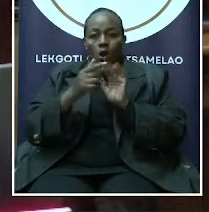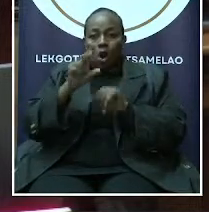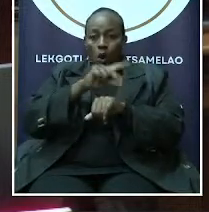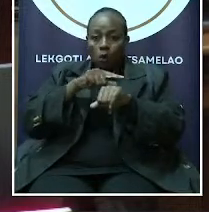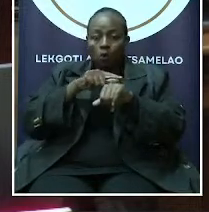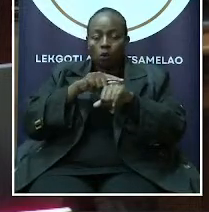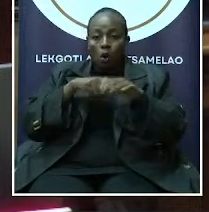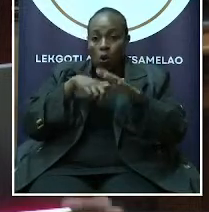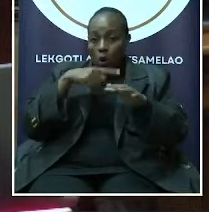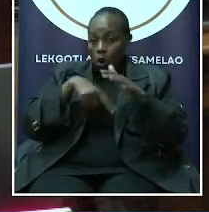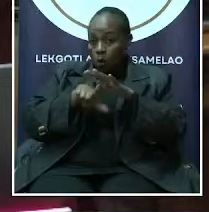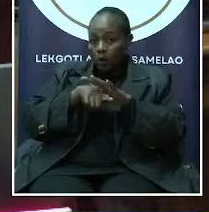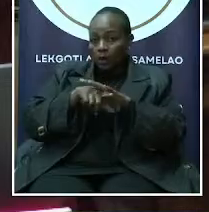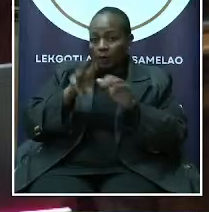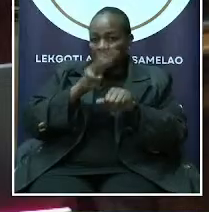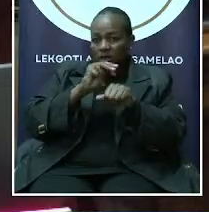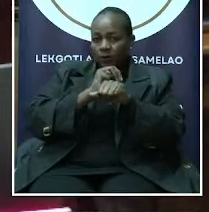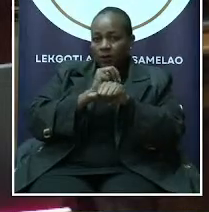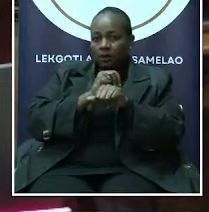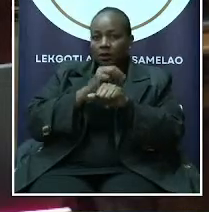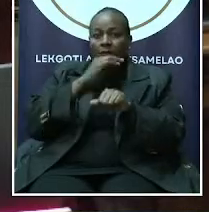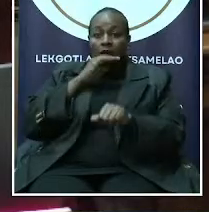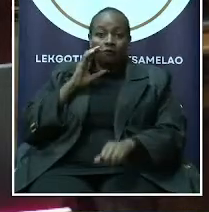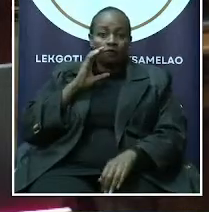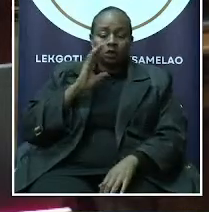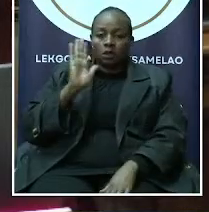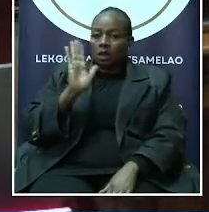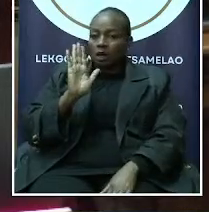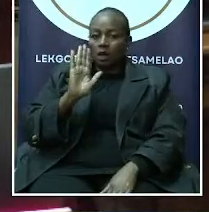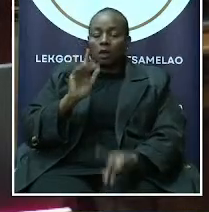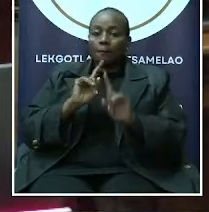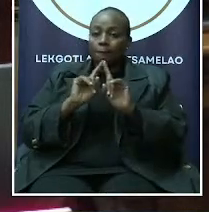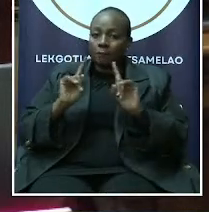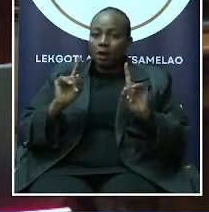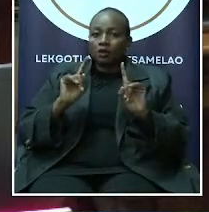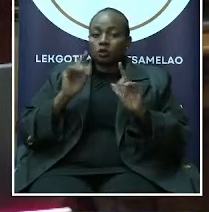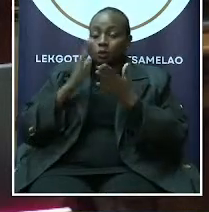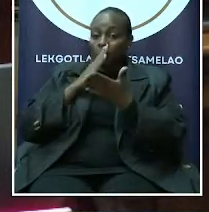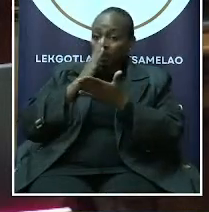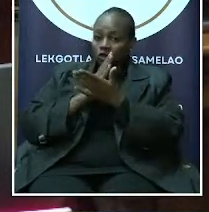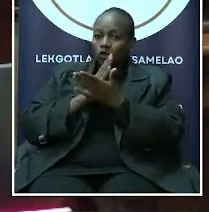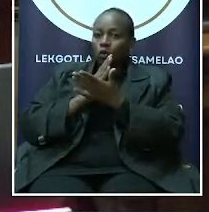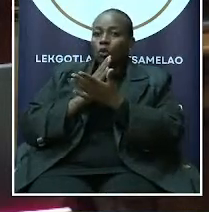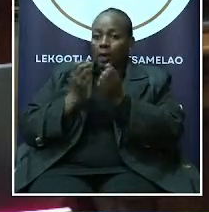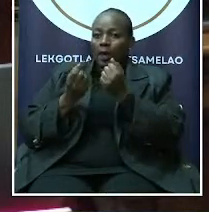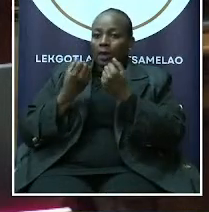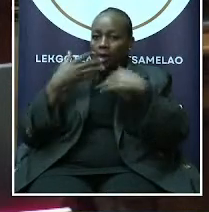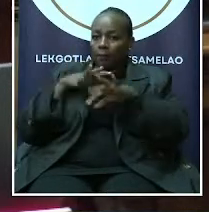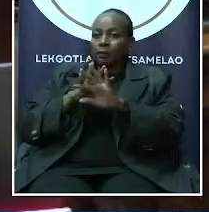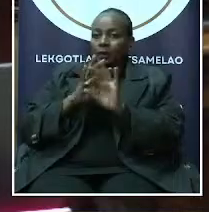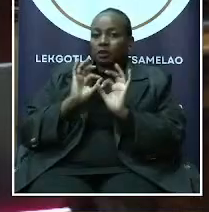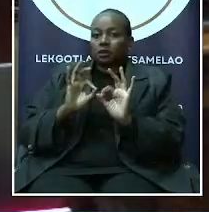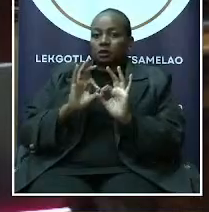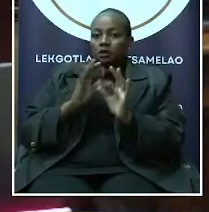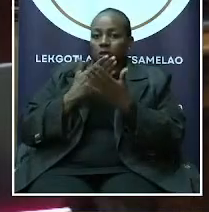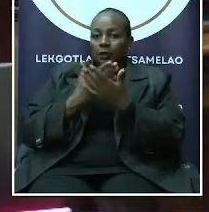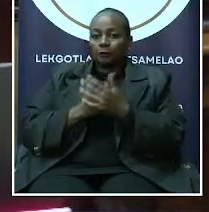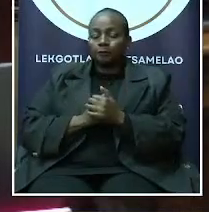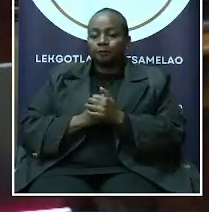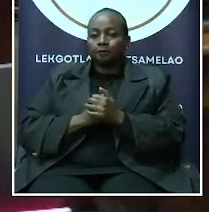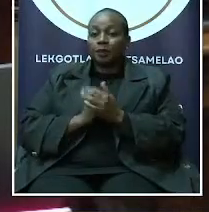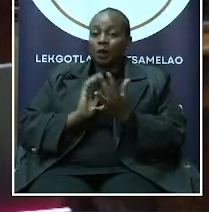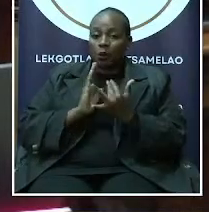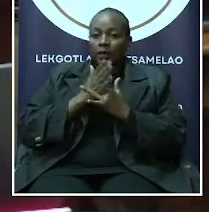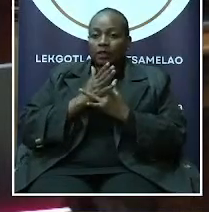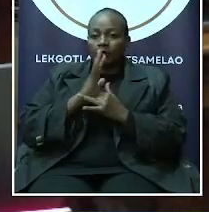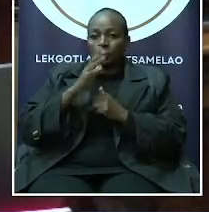municipalities. Let's not using force, we'll rather just ensure that it actually takes place, intervene. There